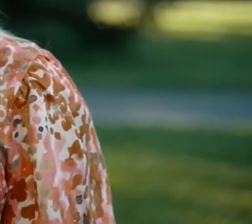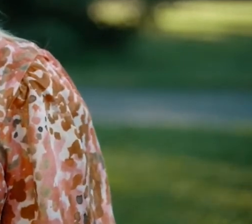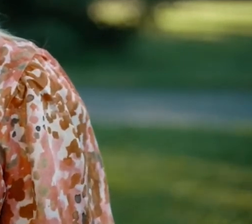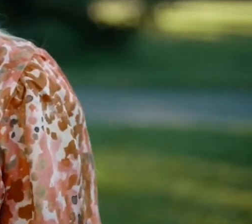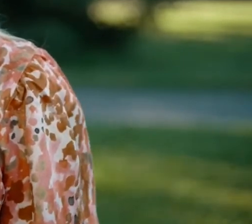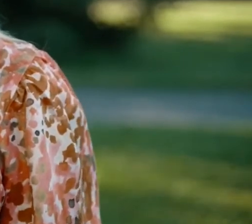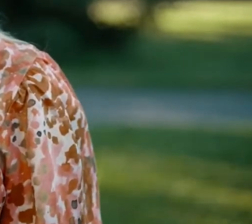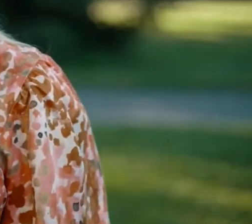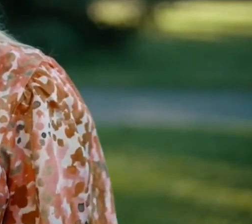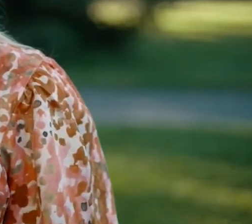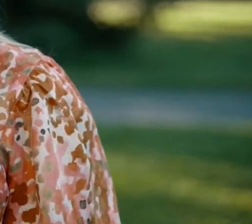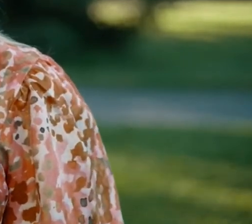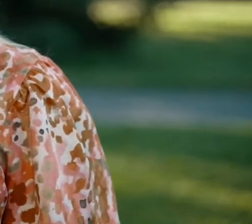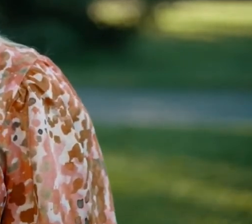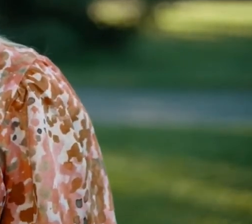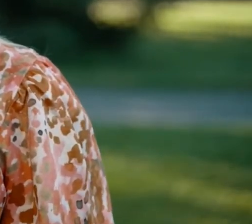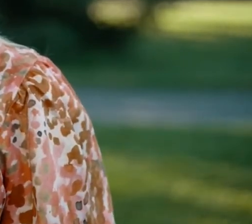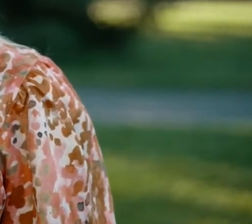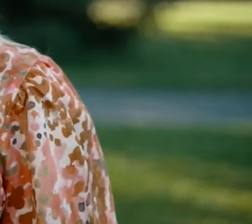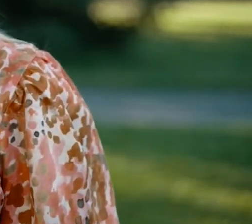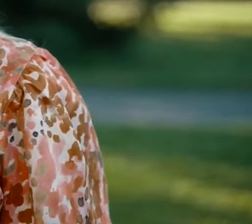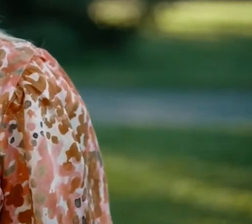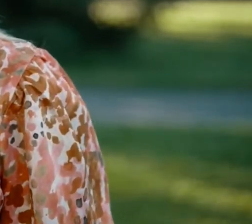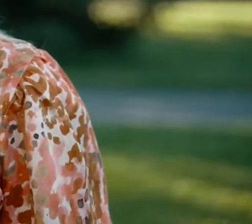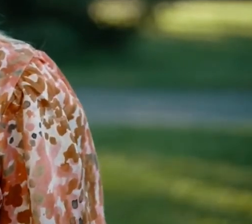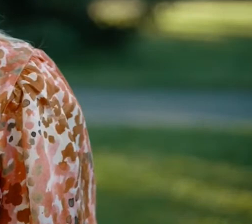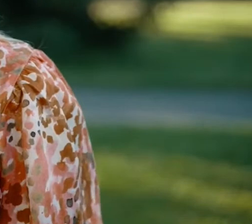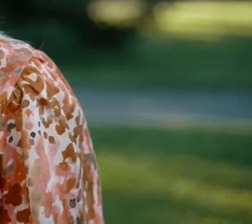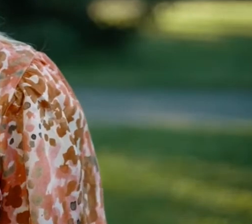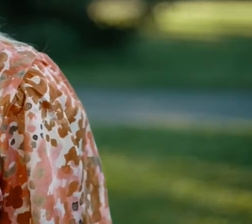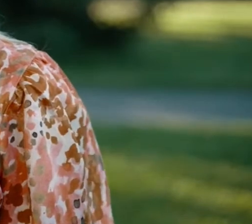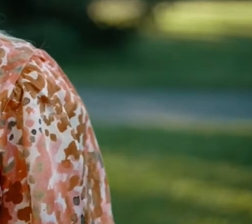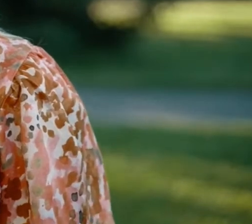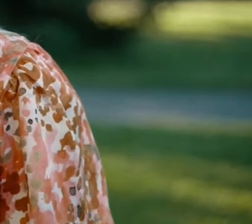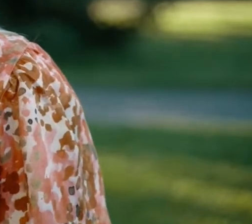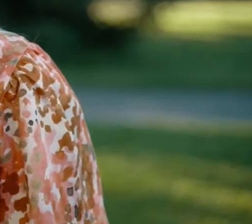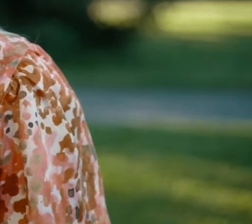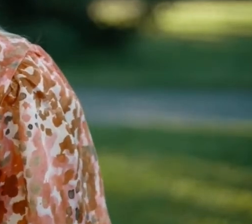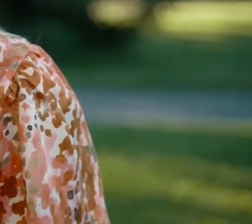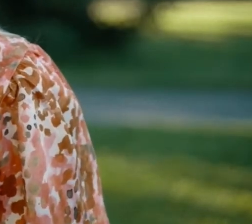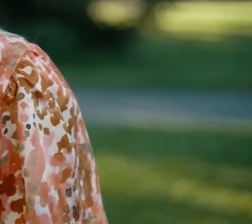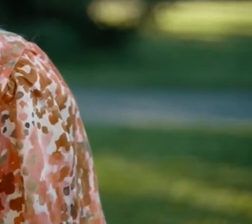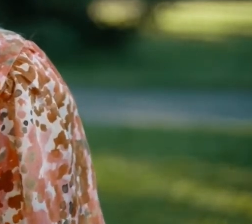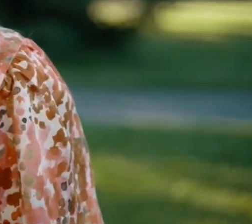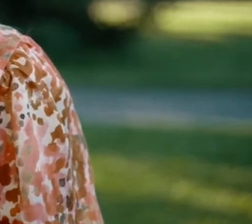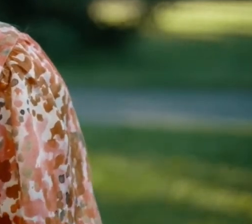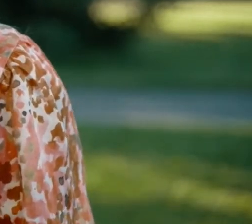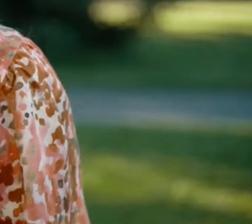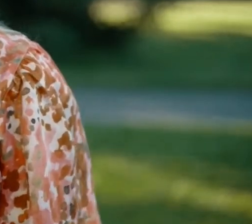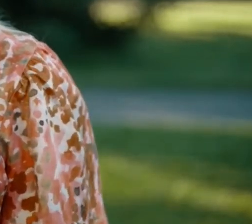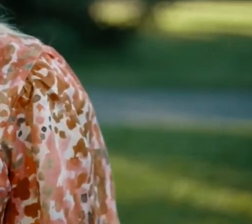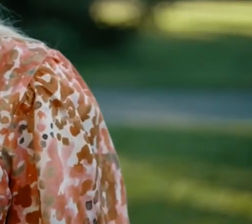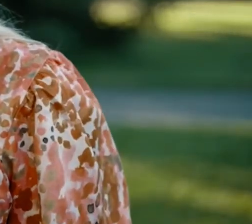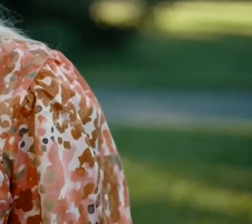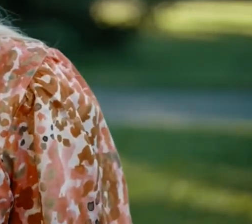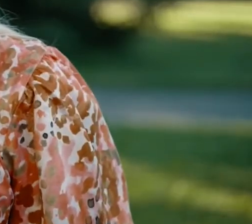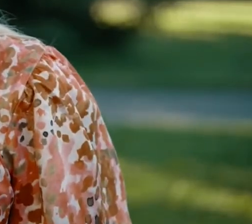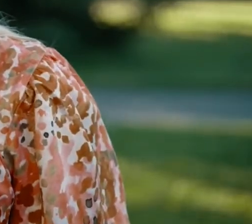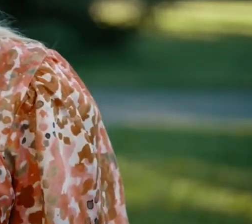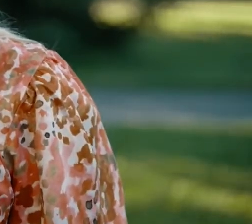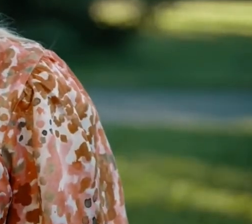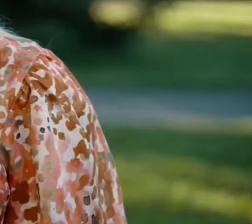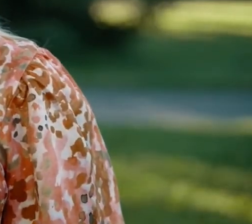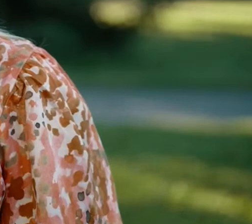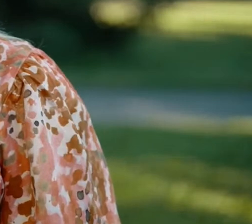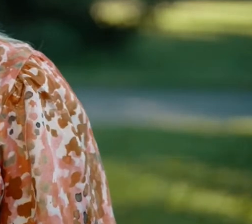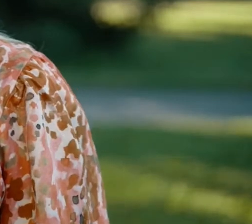everywhere. It should never be about money or possibility to travel far away from home. I warmly welcome the